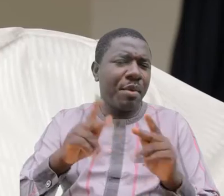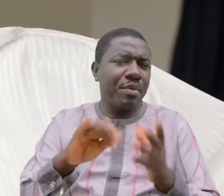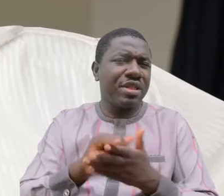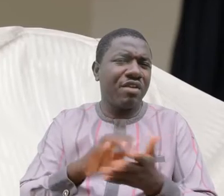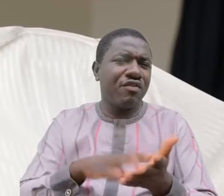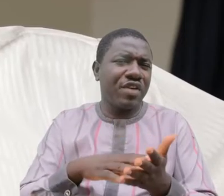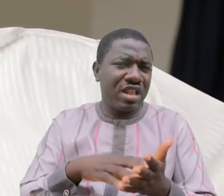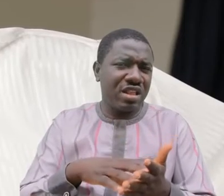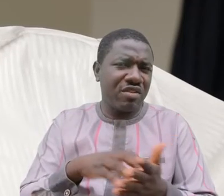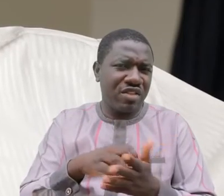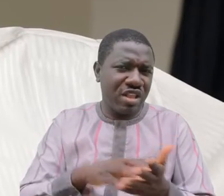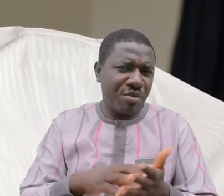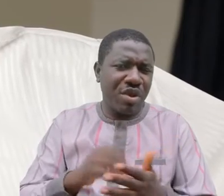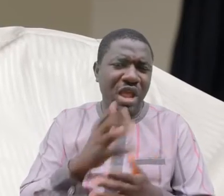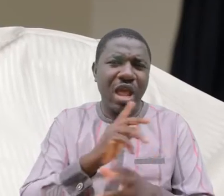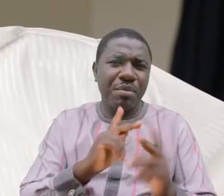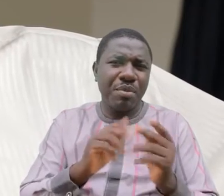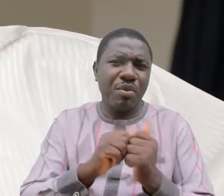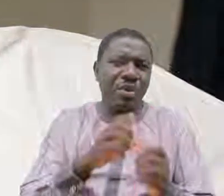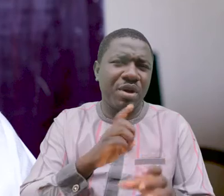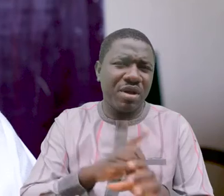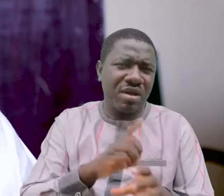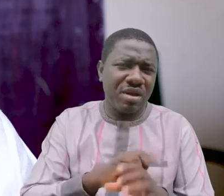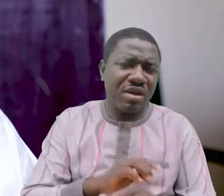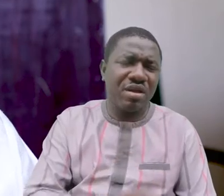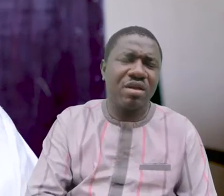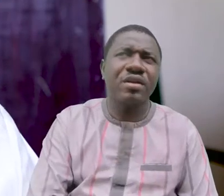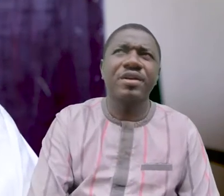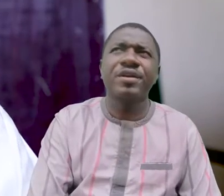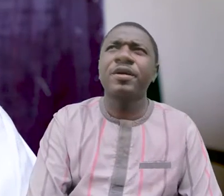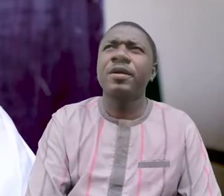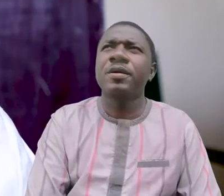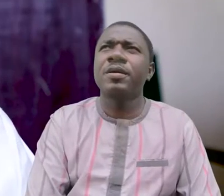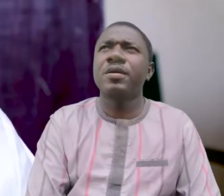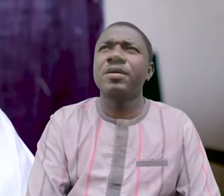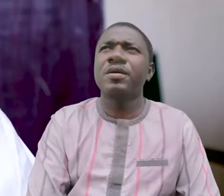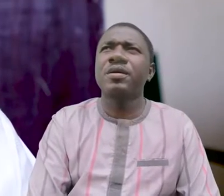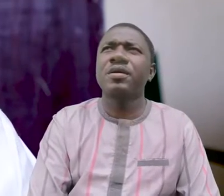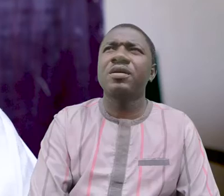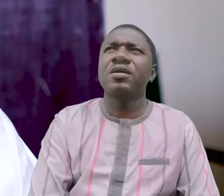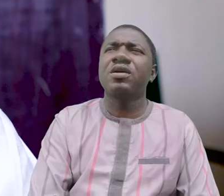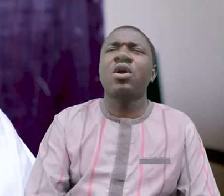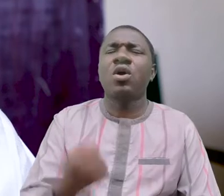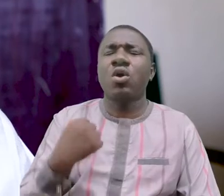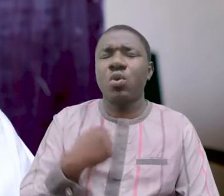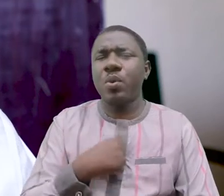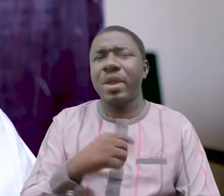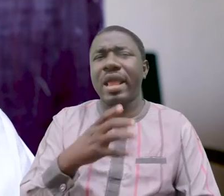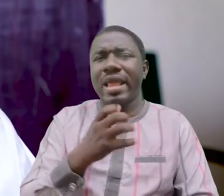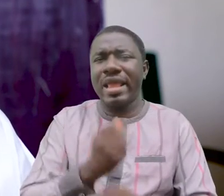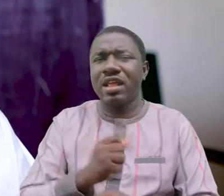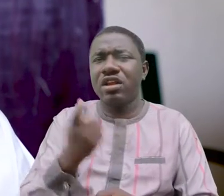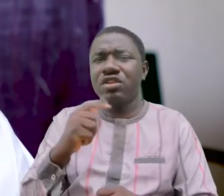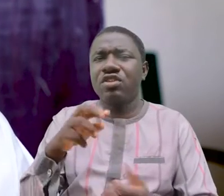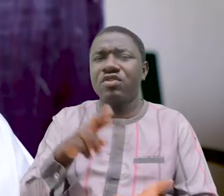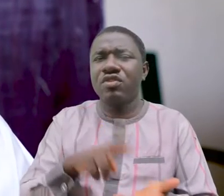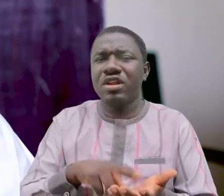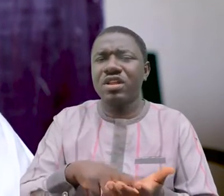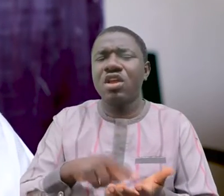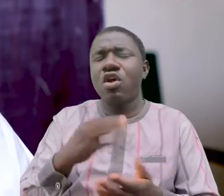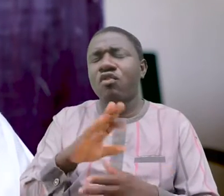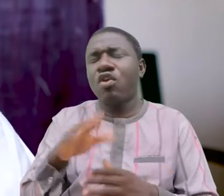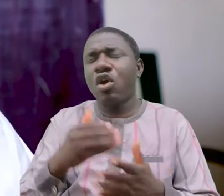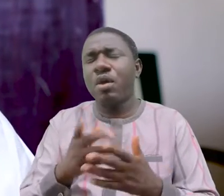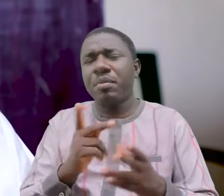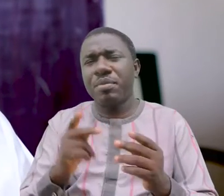vulnerable and people living with disability. In every household that we went, we take the register of all the members